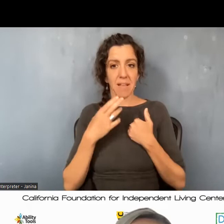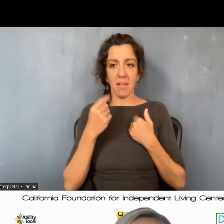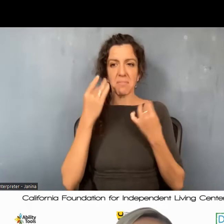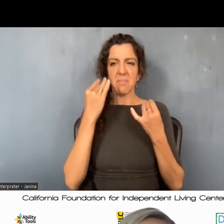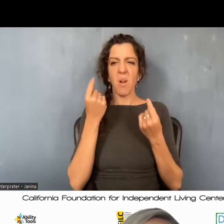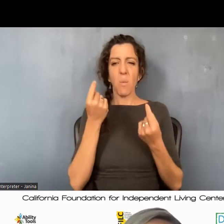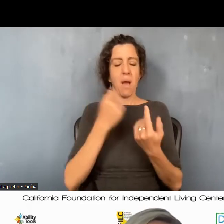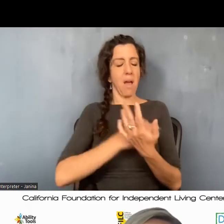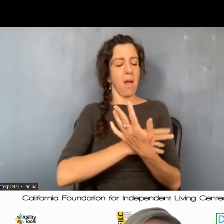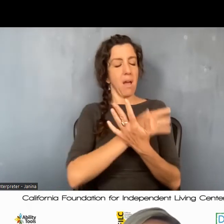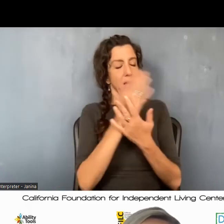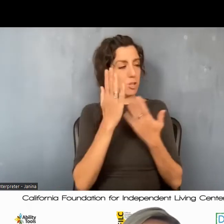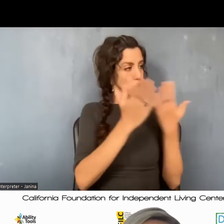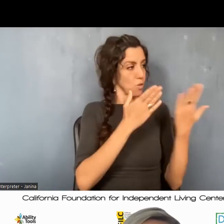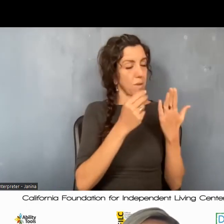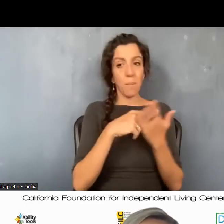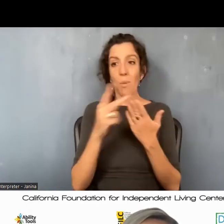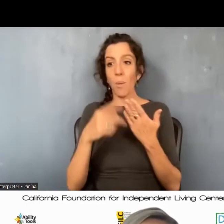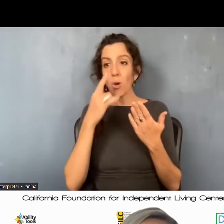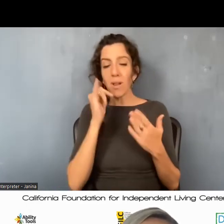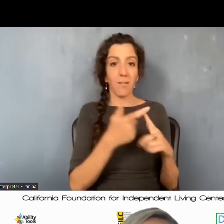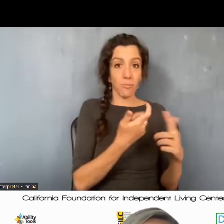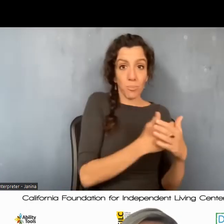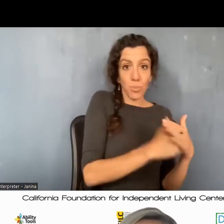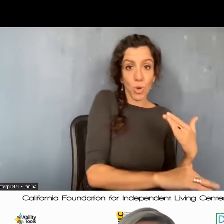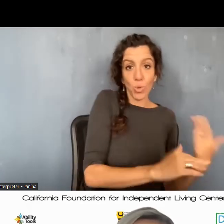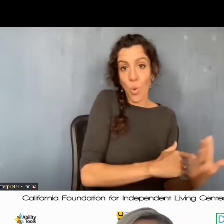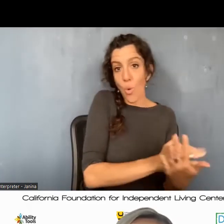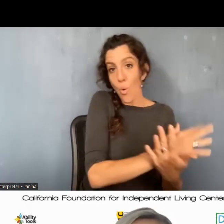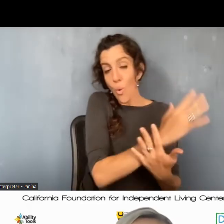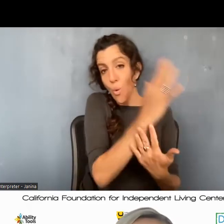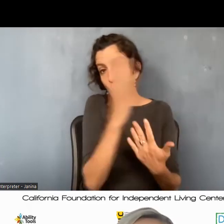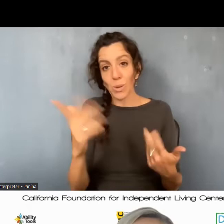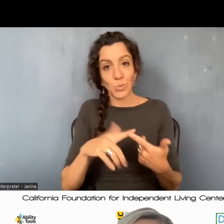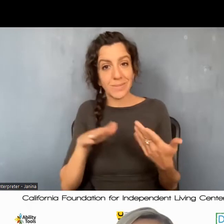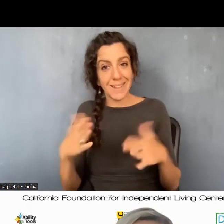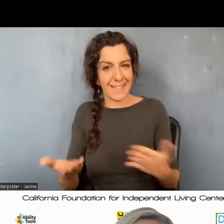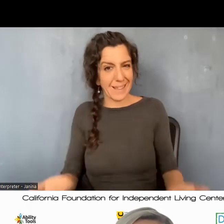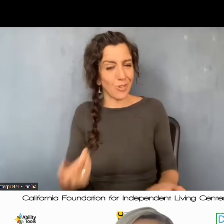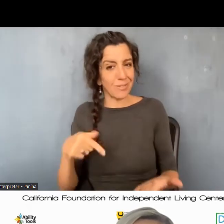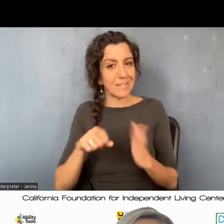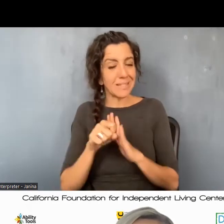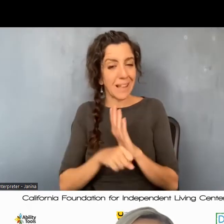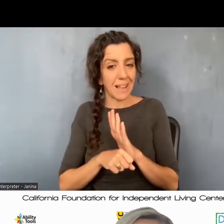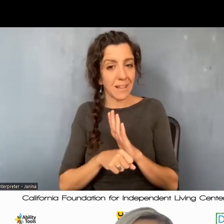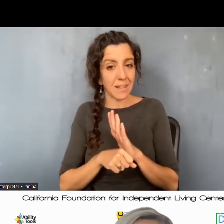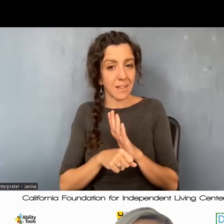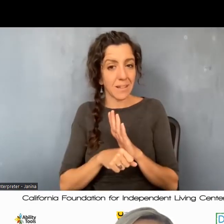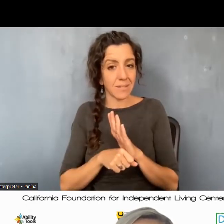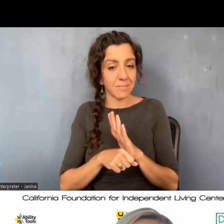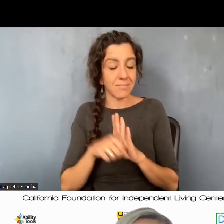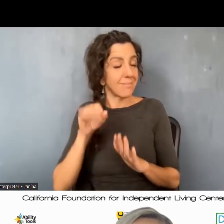of services and programs look like from birth to death in the state of California when people are in need of